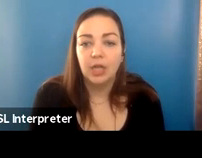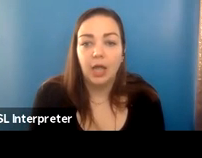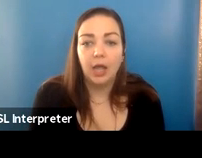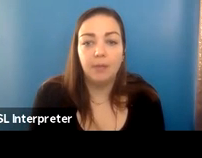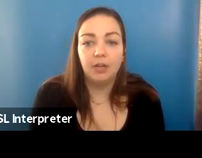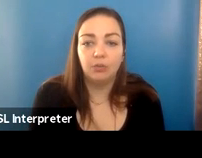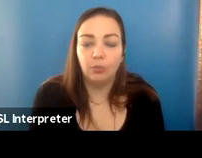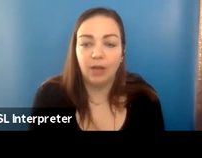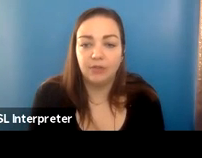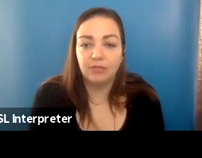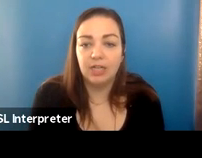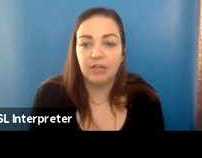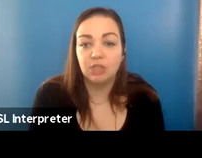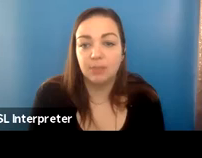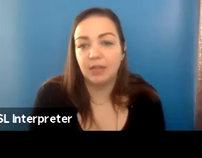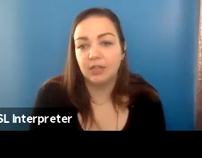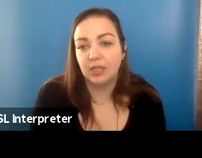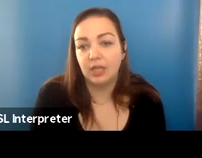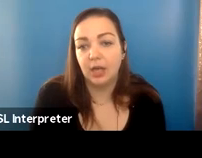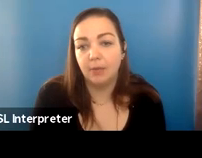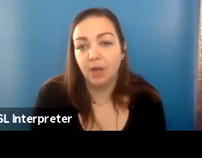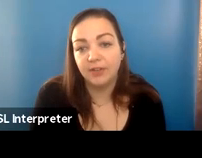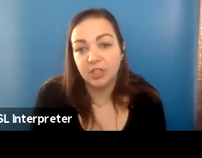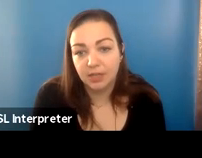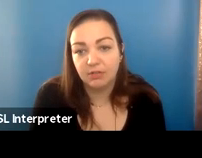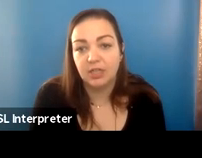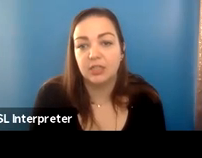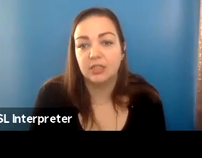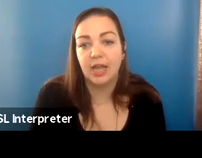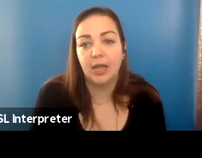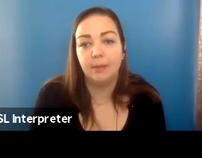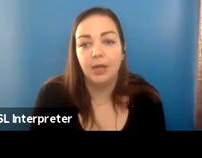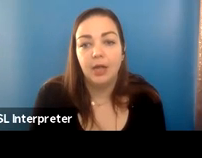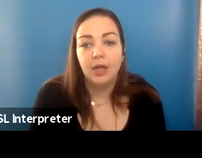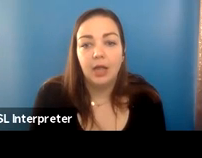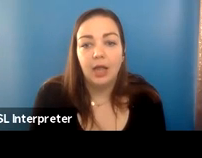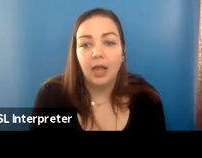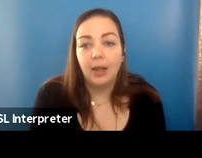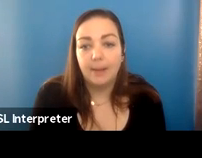forward, because we have to really respect the life experience